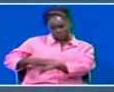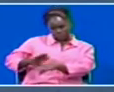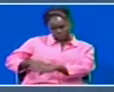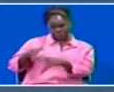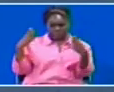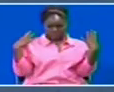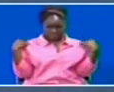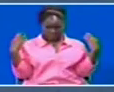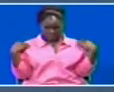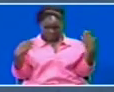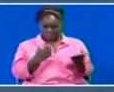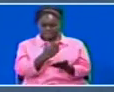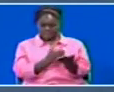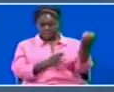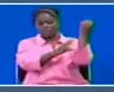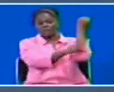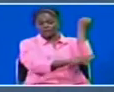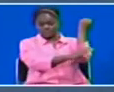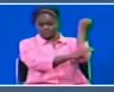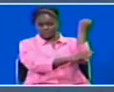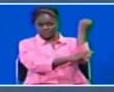because in some countries,